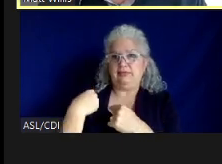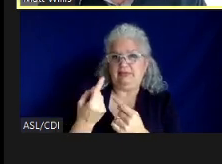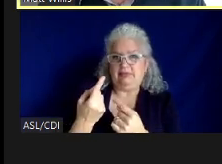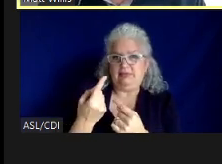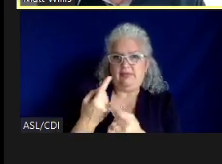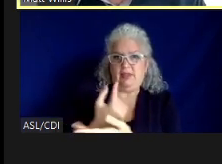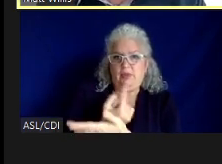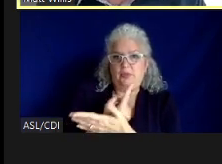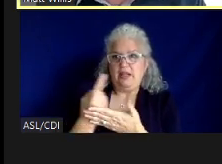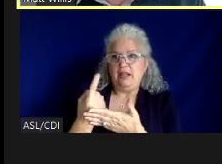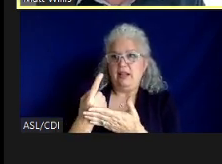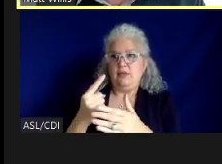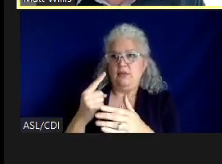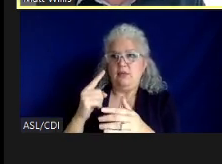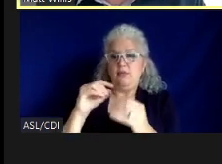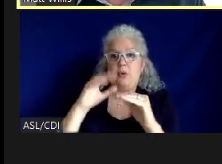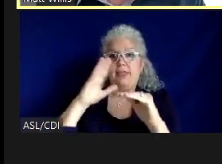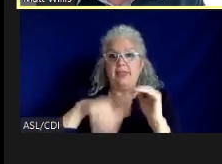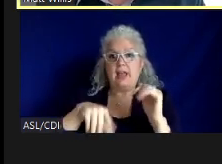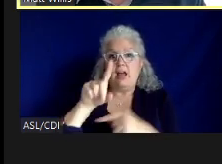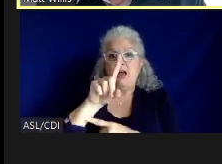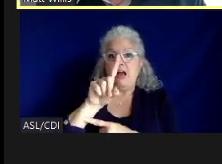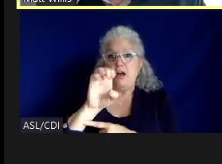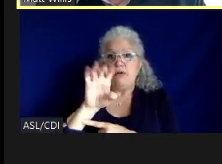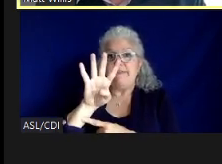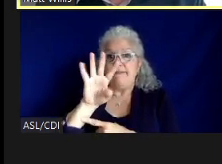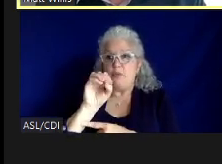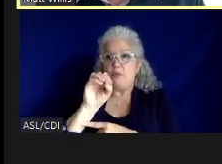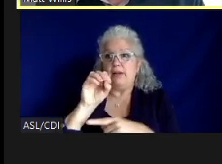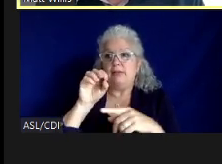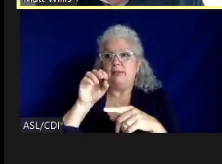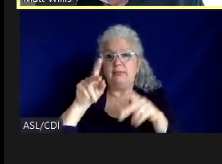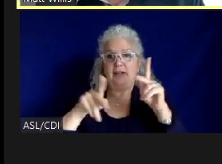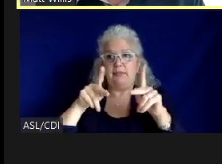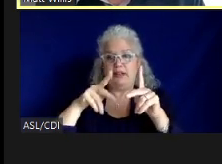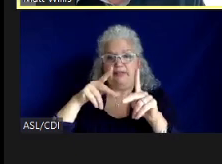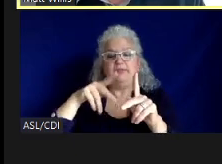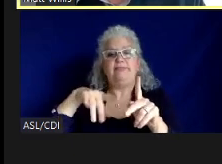140 cases diagnosed in one day. Next, please.